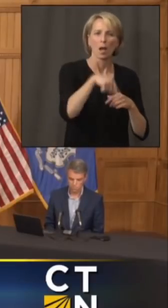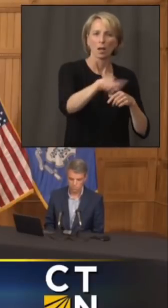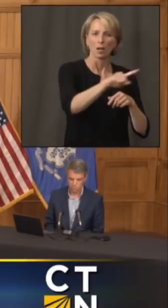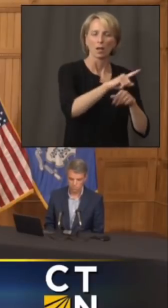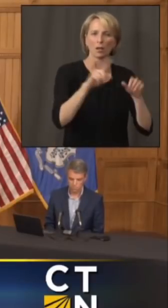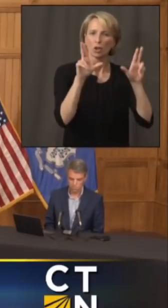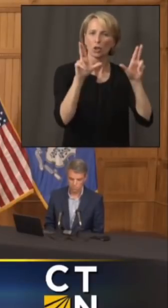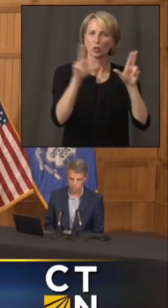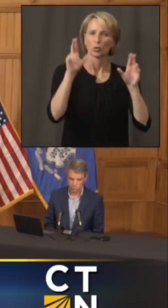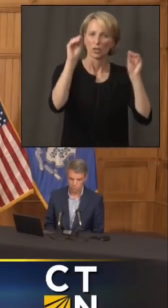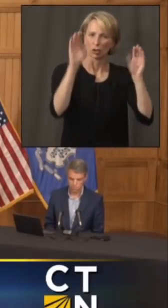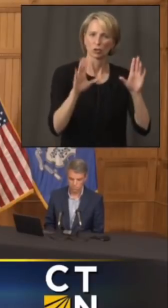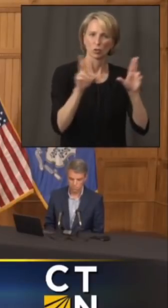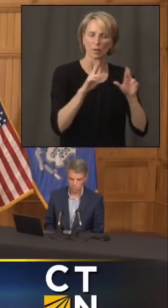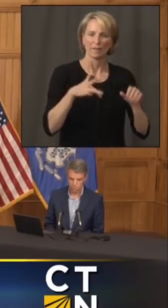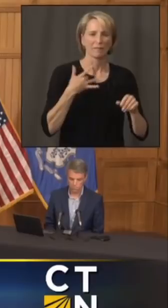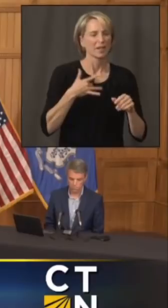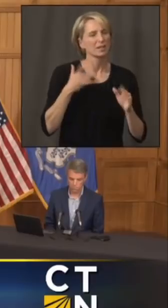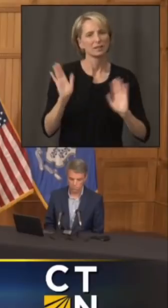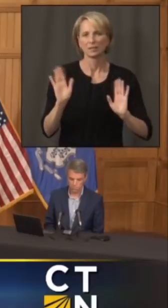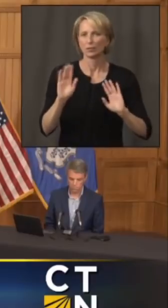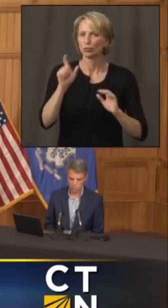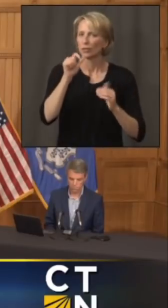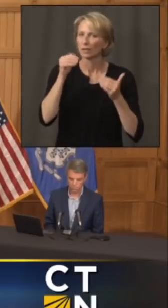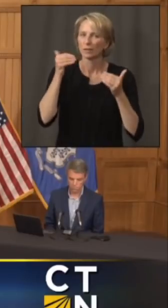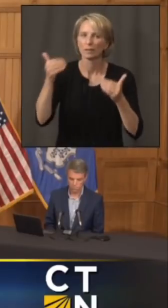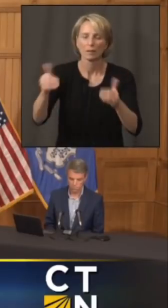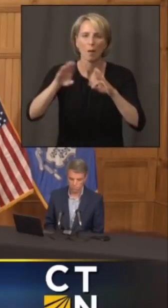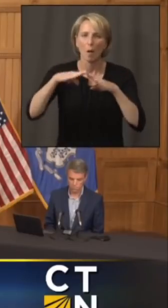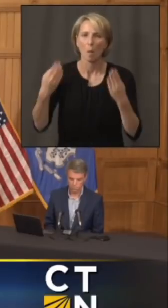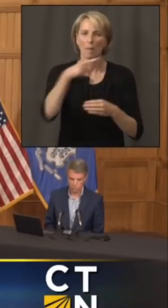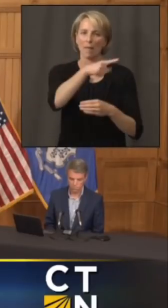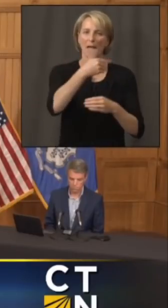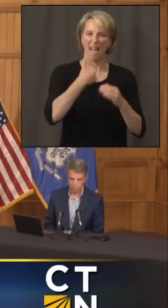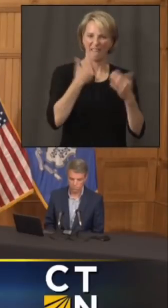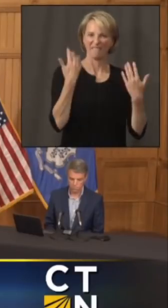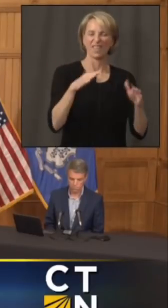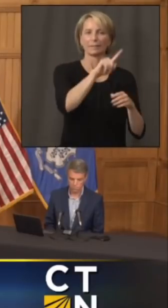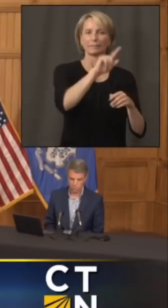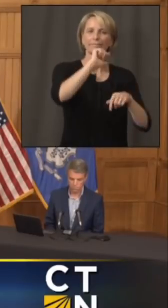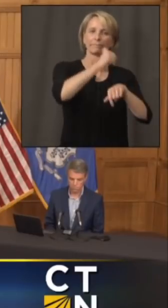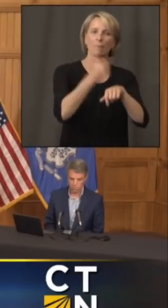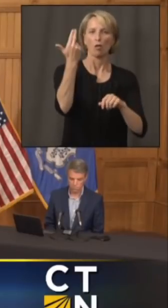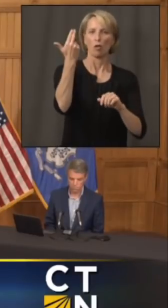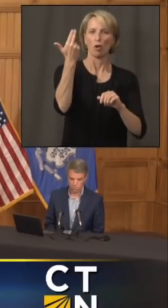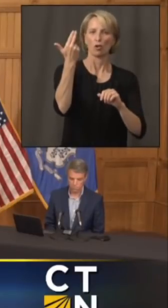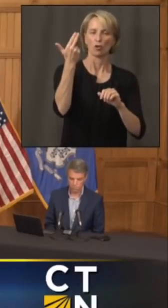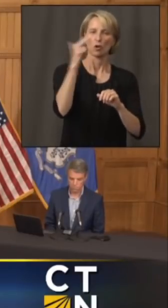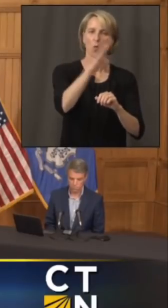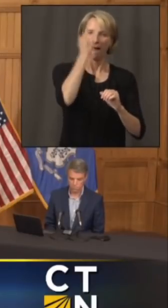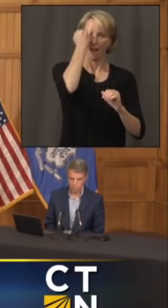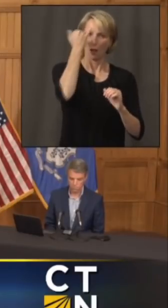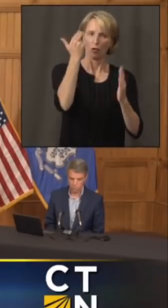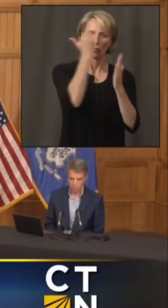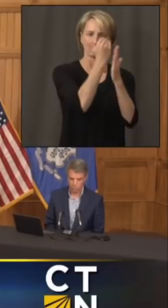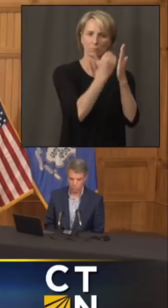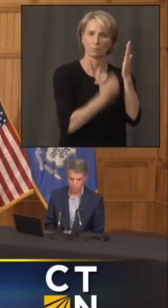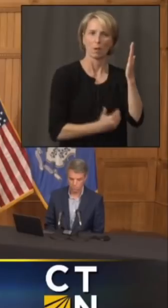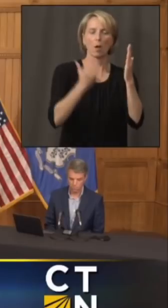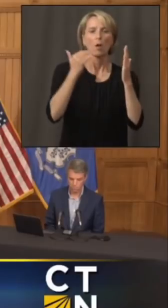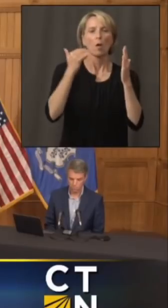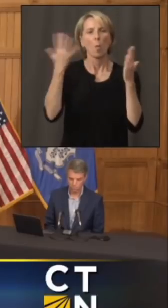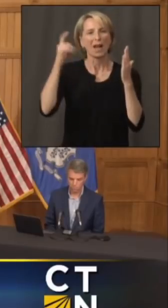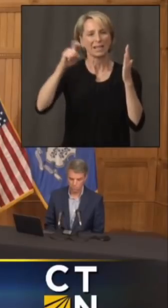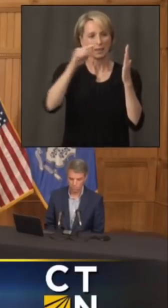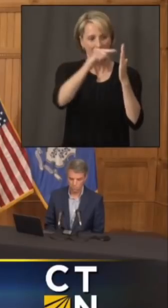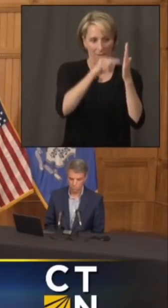core principles for reopening schools. I wondered what your reaction is to that plan, and also, is the state going to be checking back with